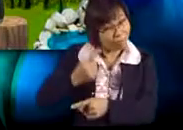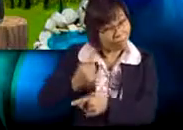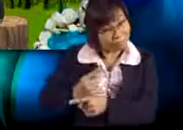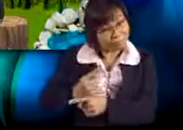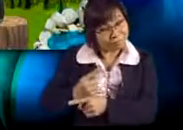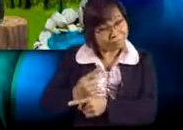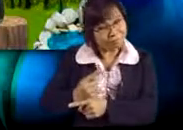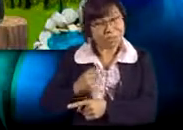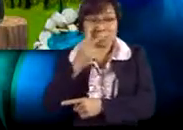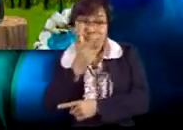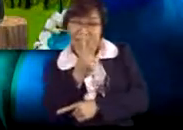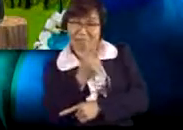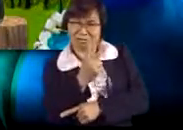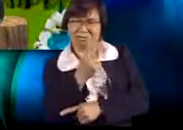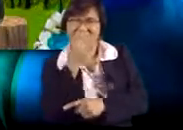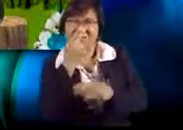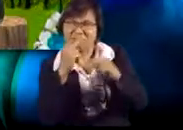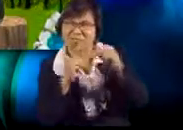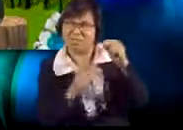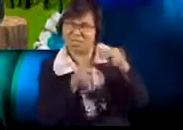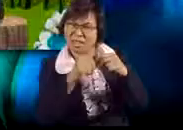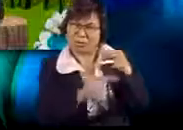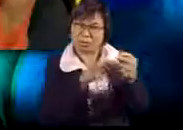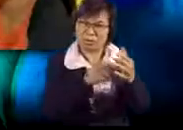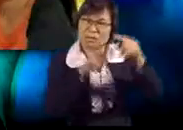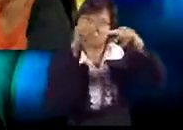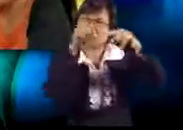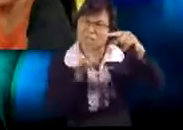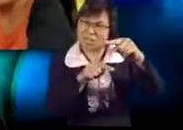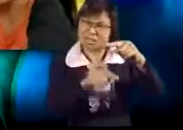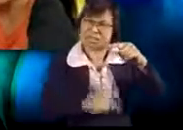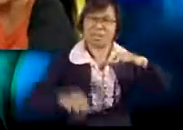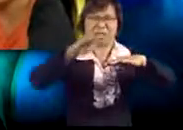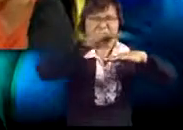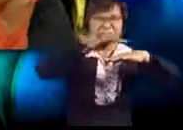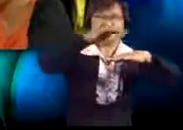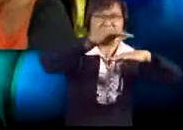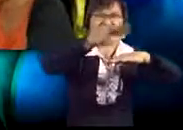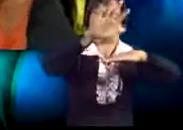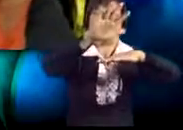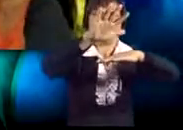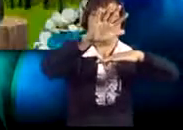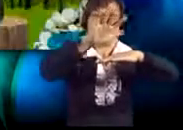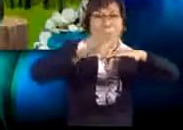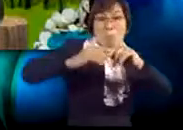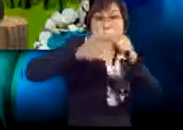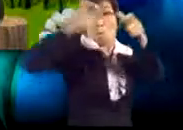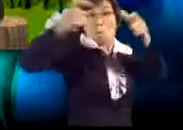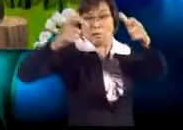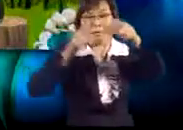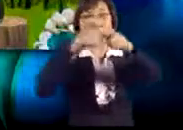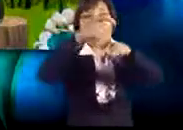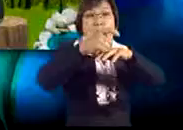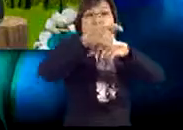Correct? Do you see something strange about this fraction? Yes, the numerator 5 is larger than